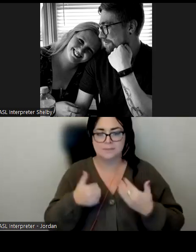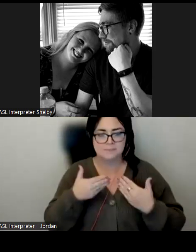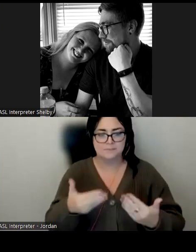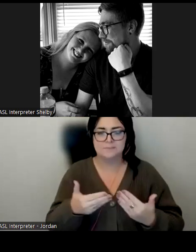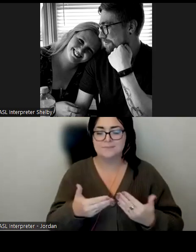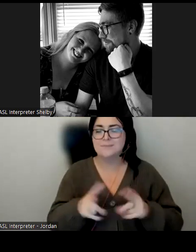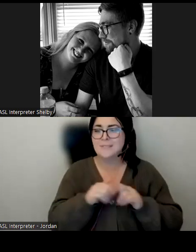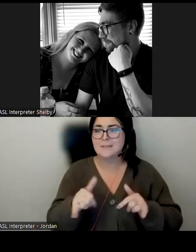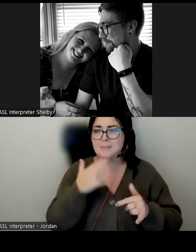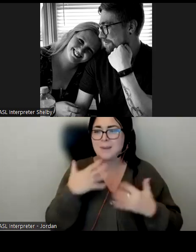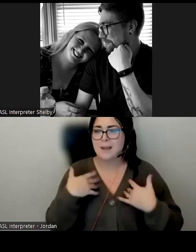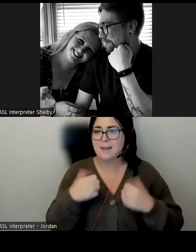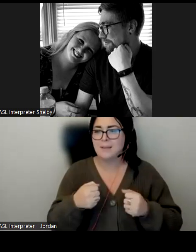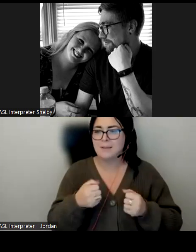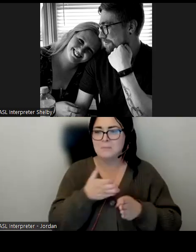healthy way.